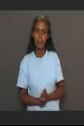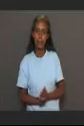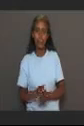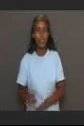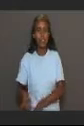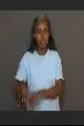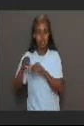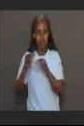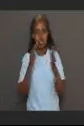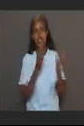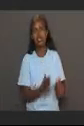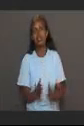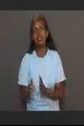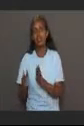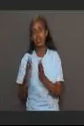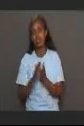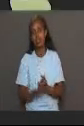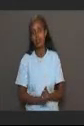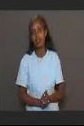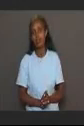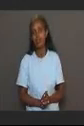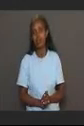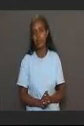Students, let's get ready.